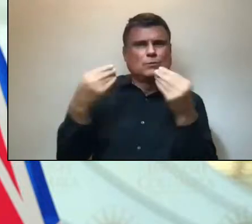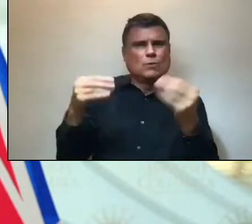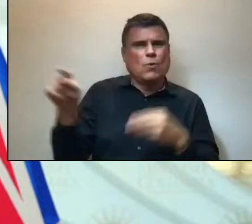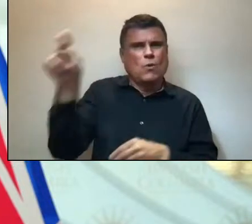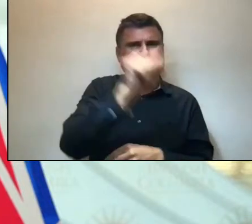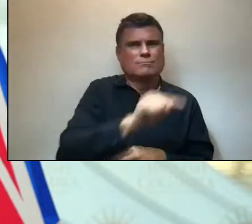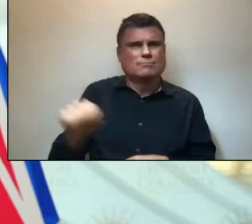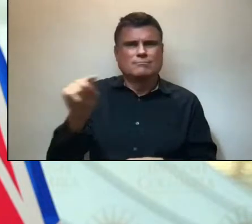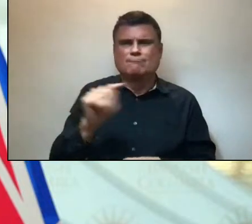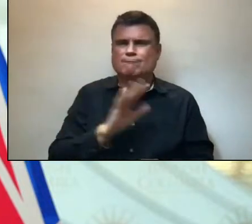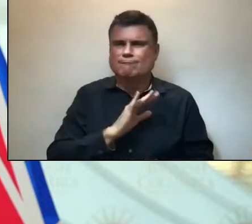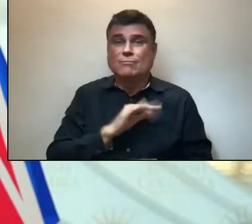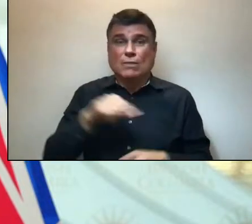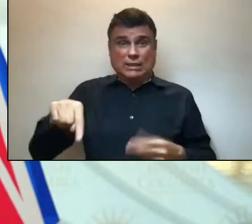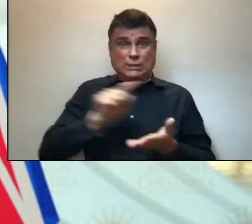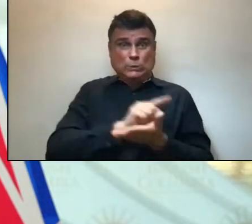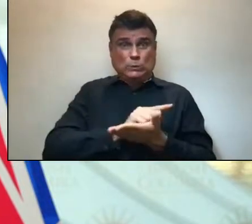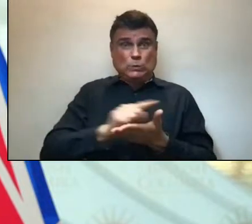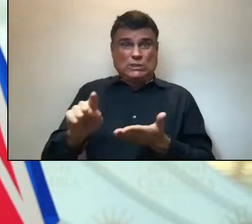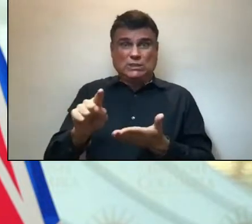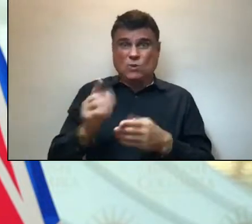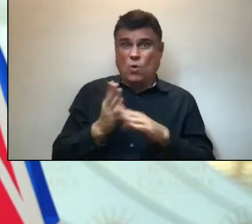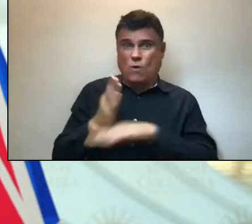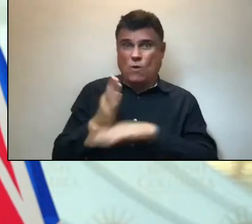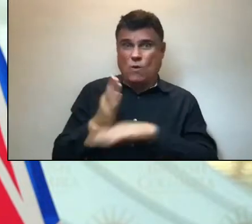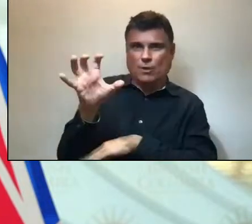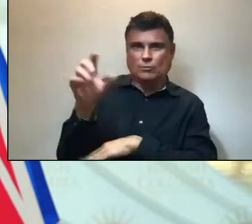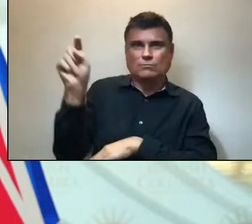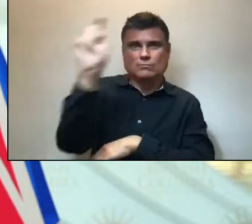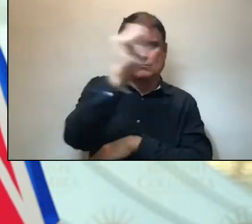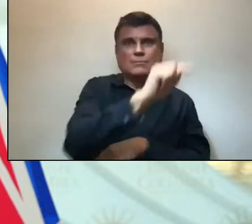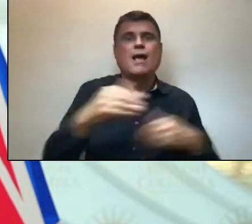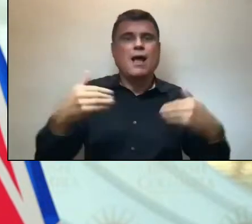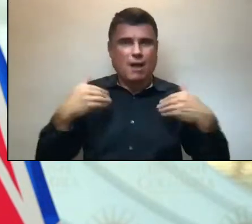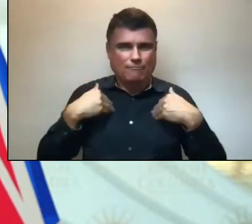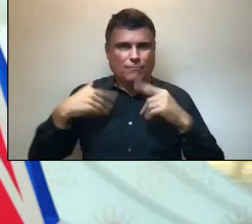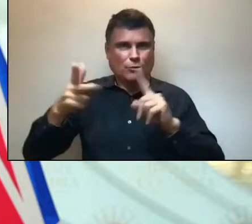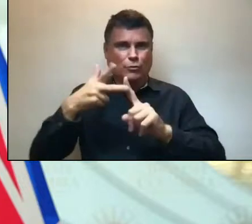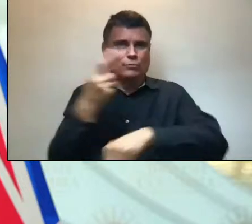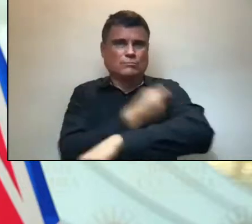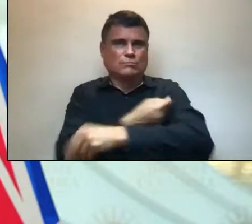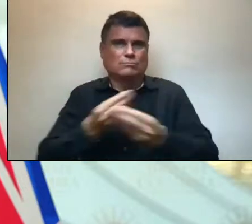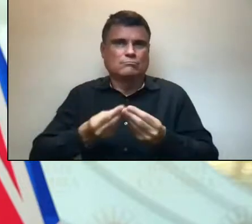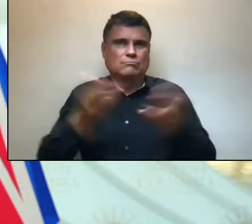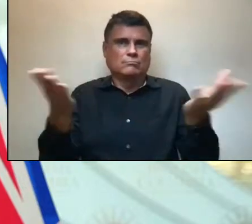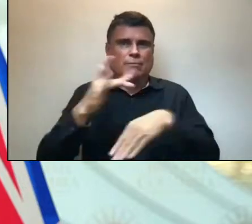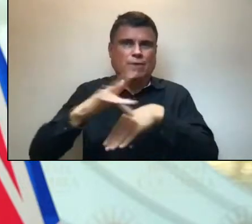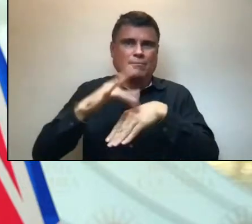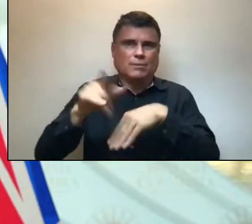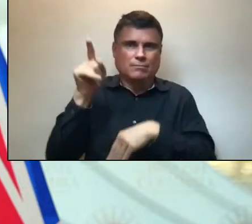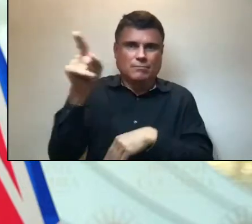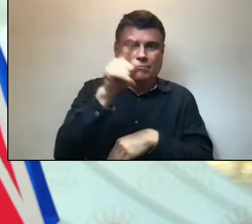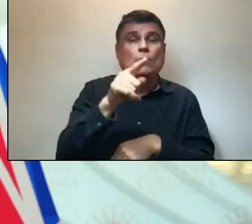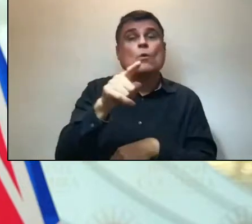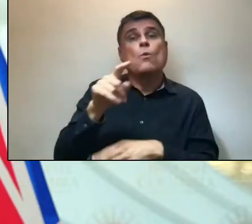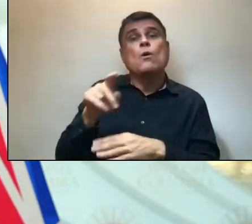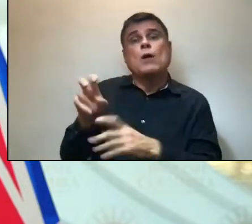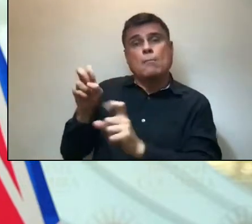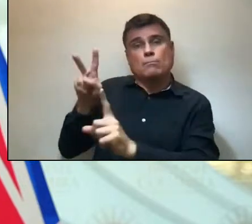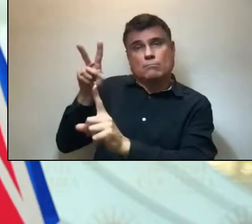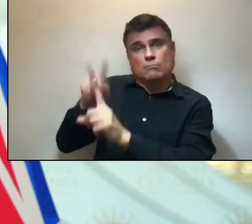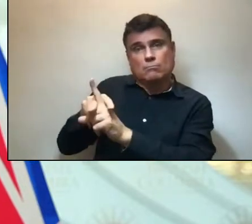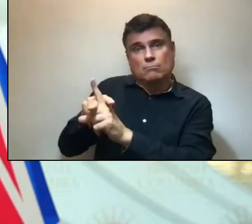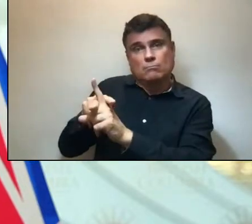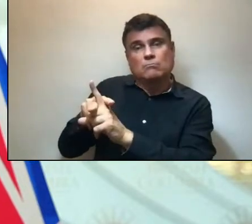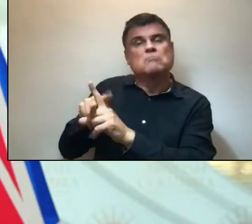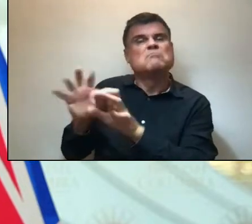fully integrated into the system. So you book your appointment at a pharmacy the same way you would at a health authority operated clinic, and more than